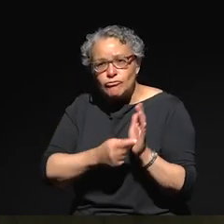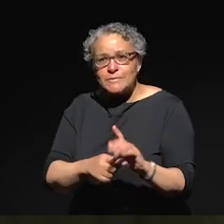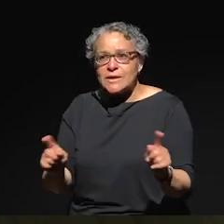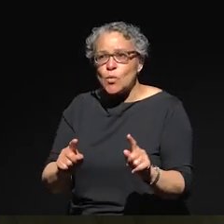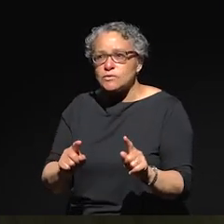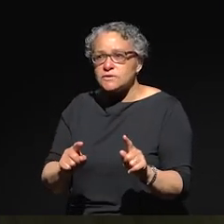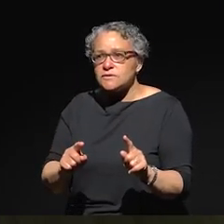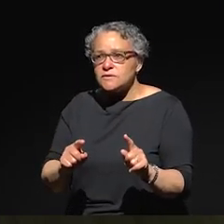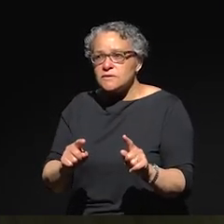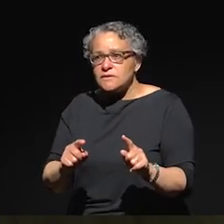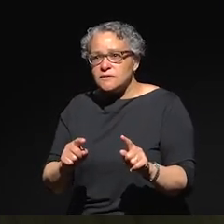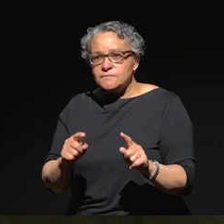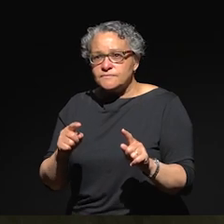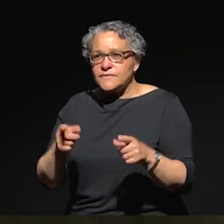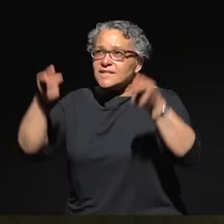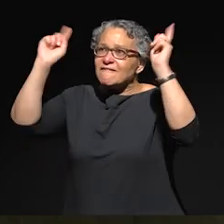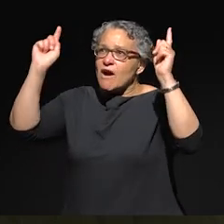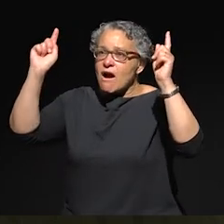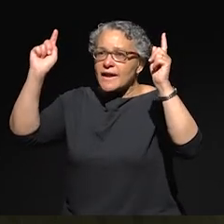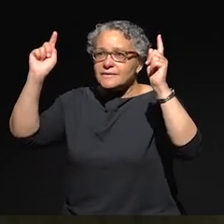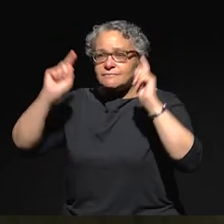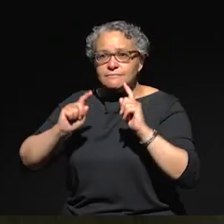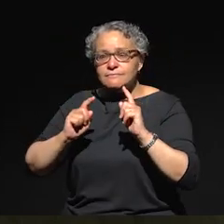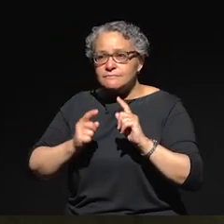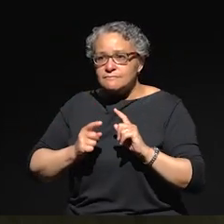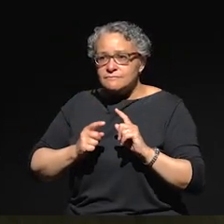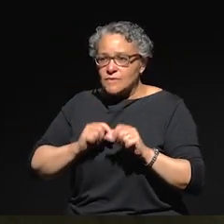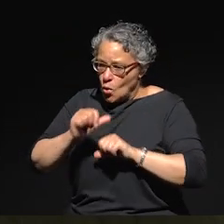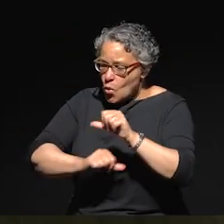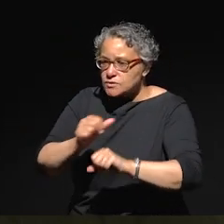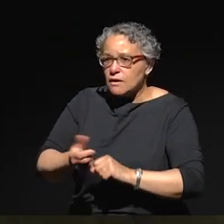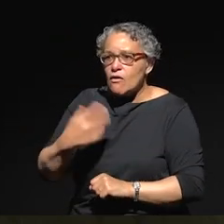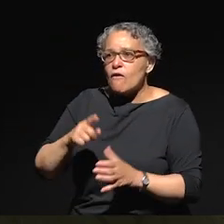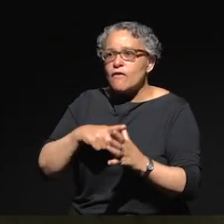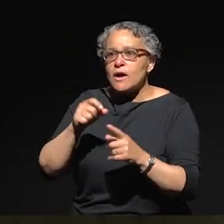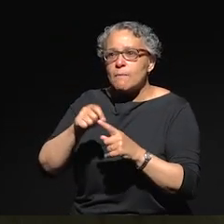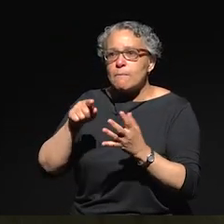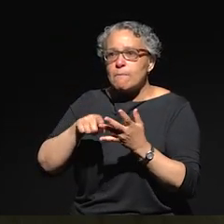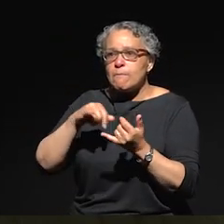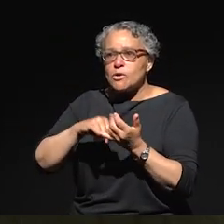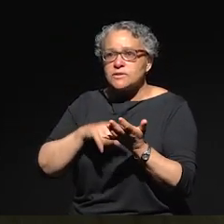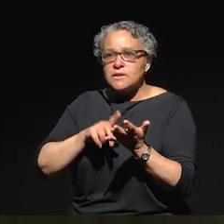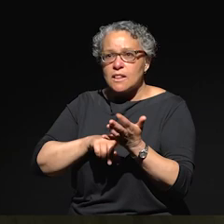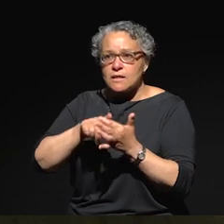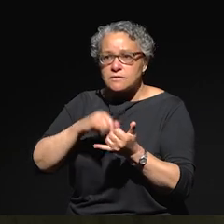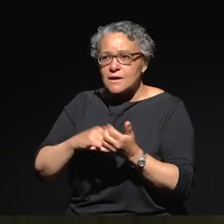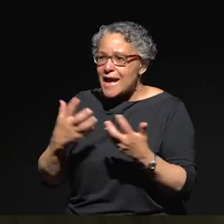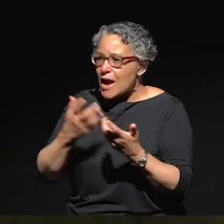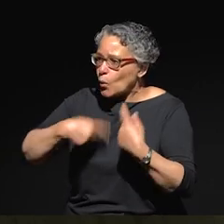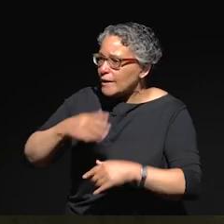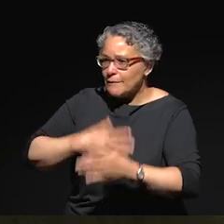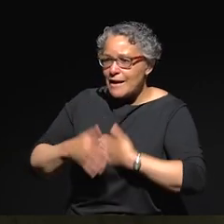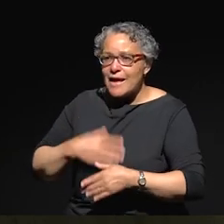the cosmos, the divine order of the cosmos. And that order is reproduced in us and the way we interact when we are at our